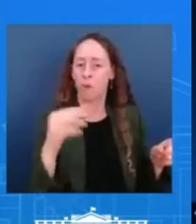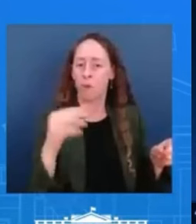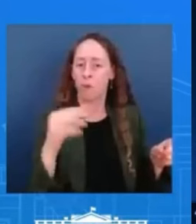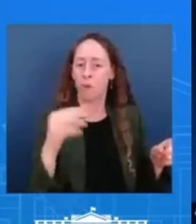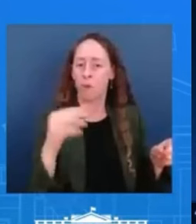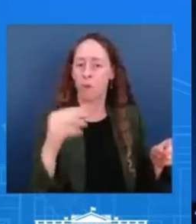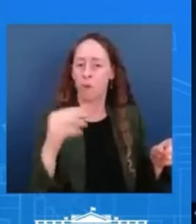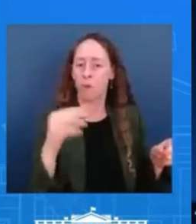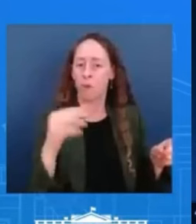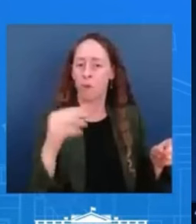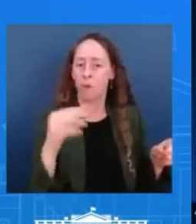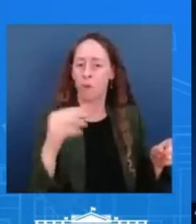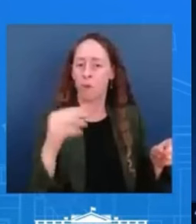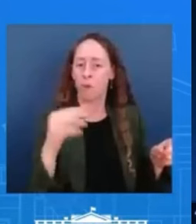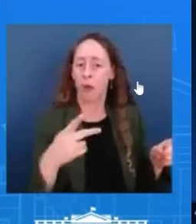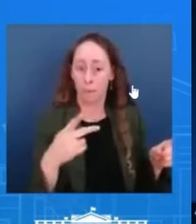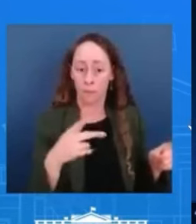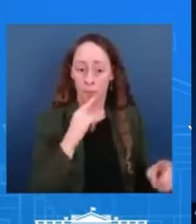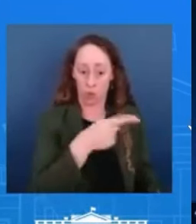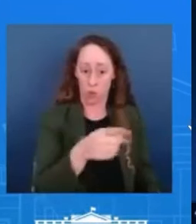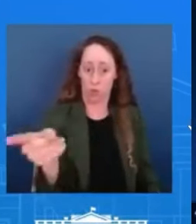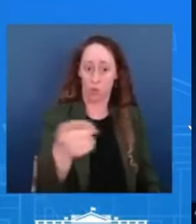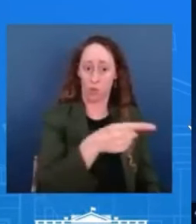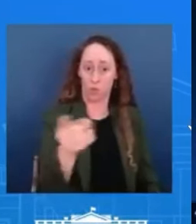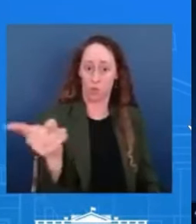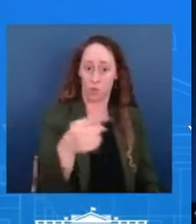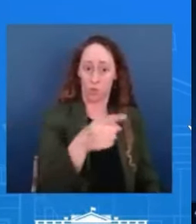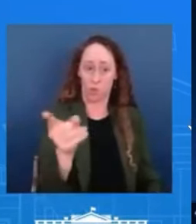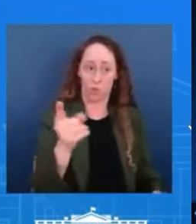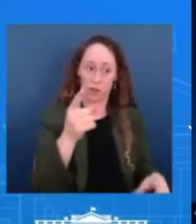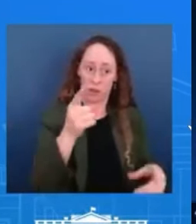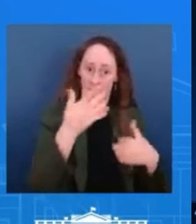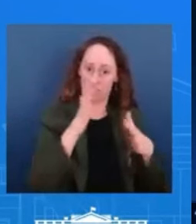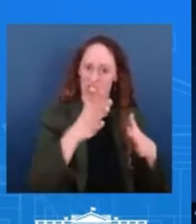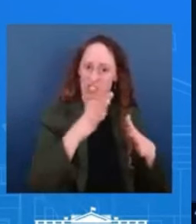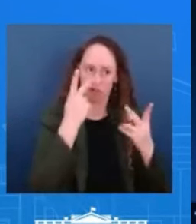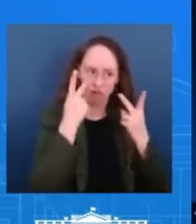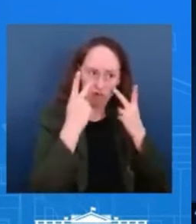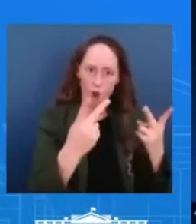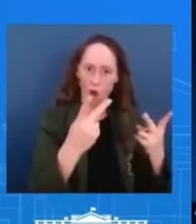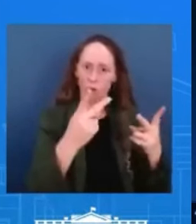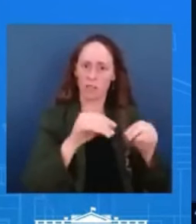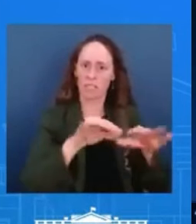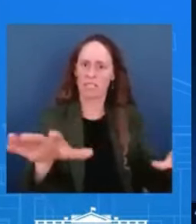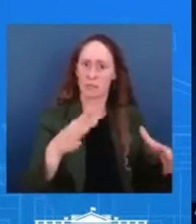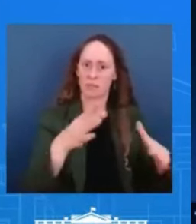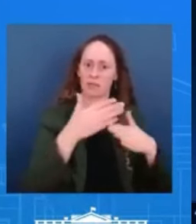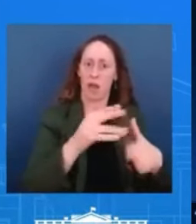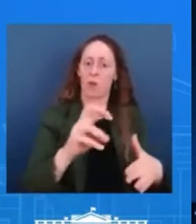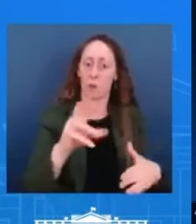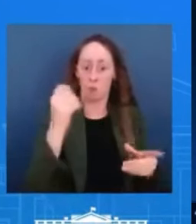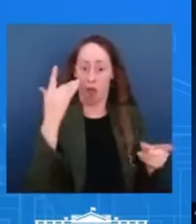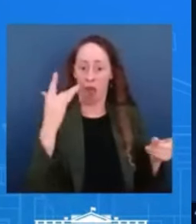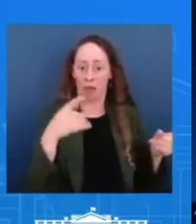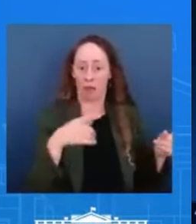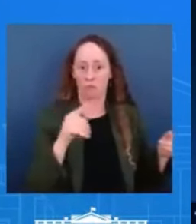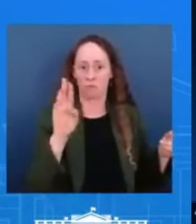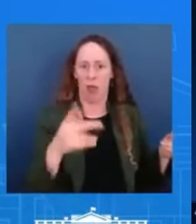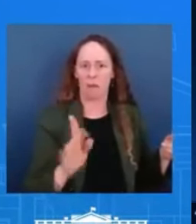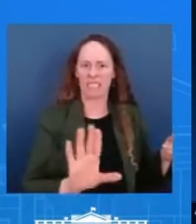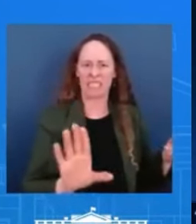She cannot tell the truth to save her life. Former president said, let's not move forward with this proposal because it's going to help Joe